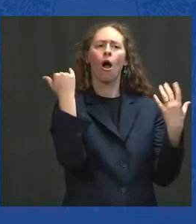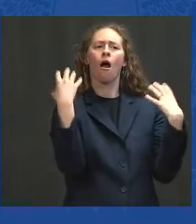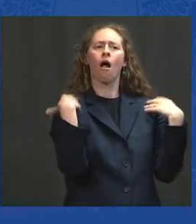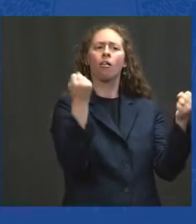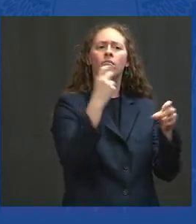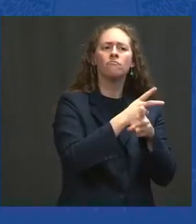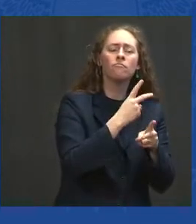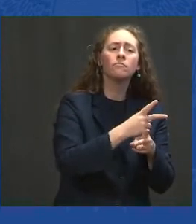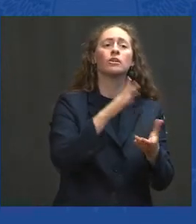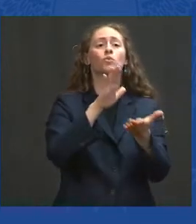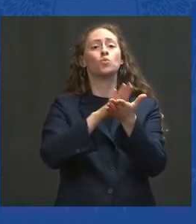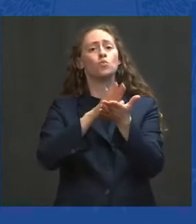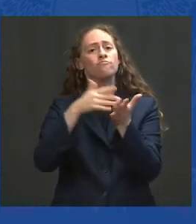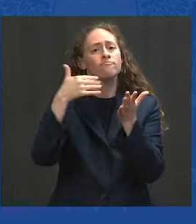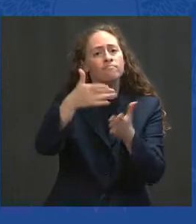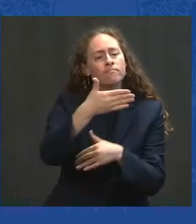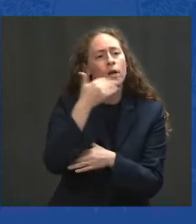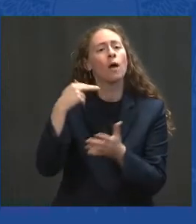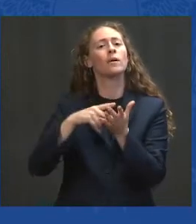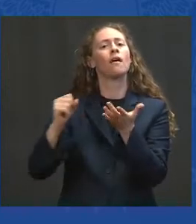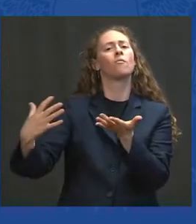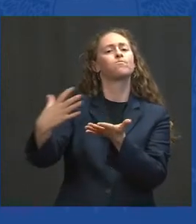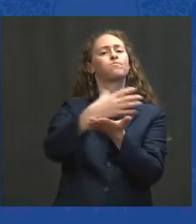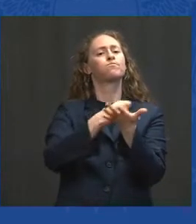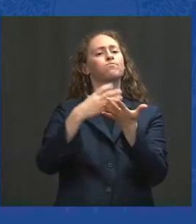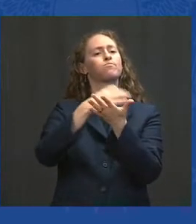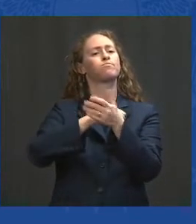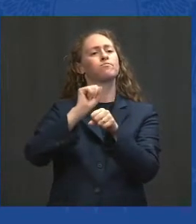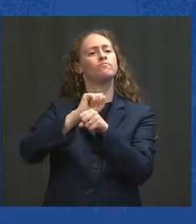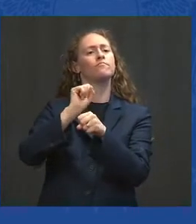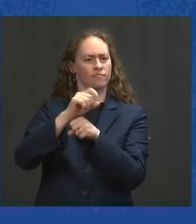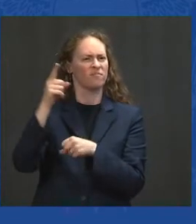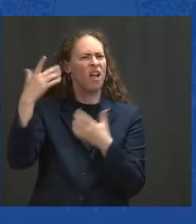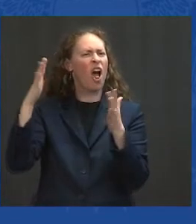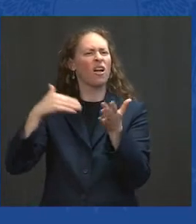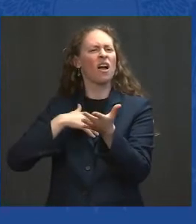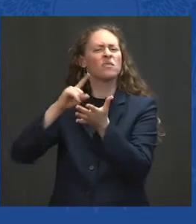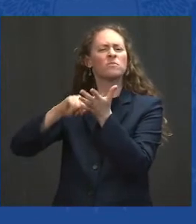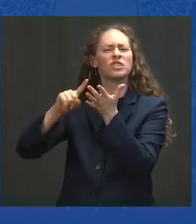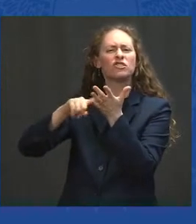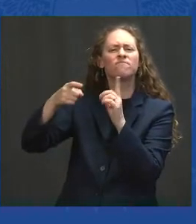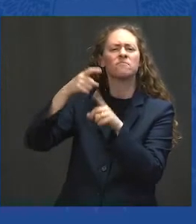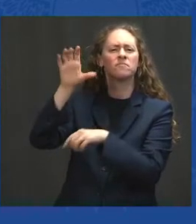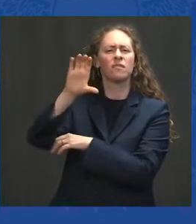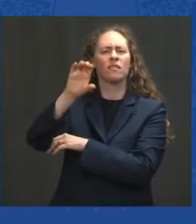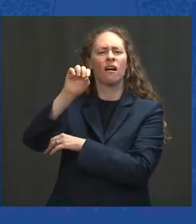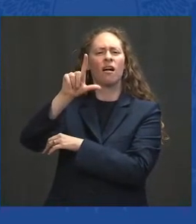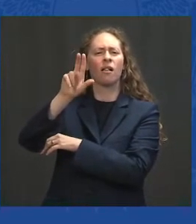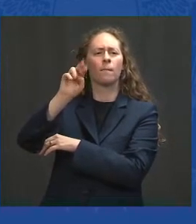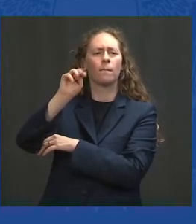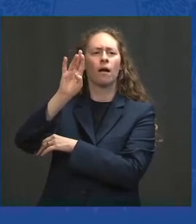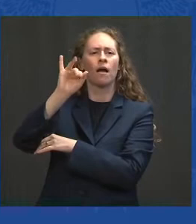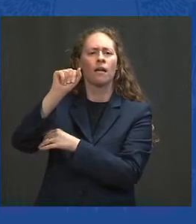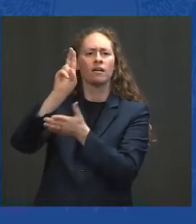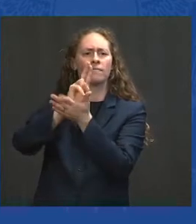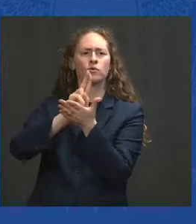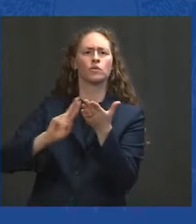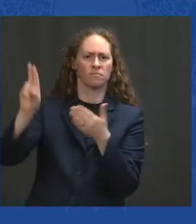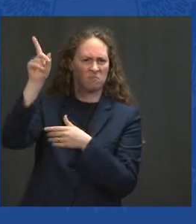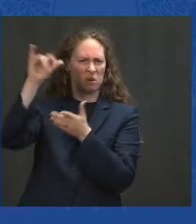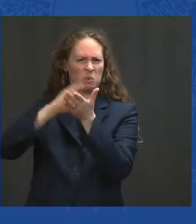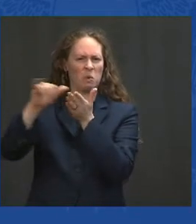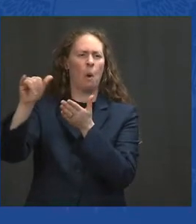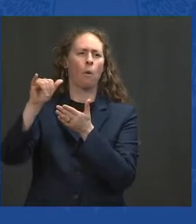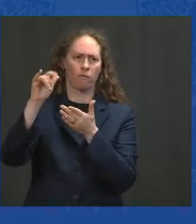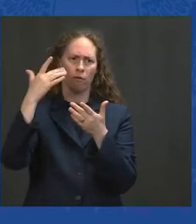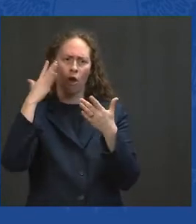future earnings. In fact, research from Columbia University in New York found that for each dollar this tax